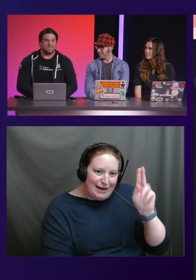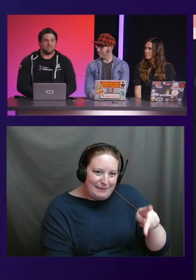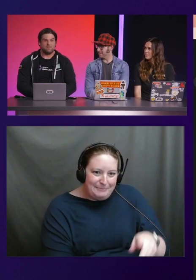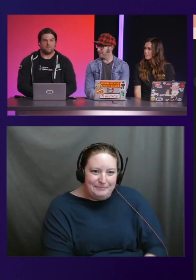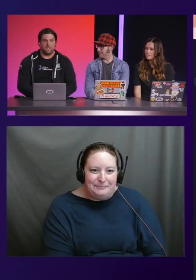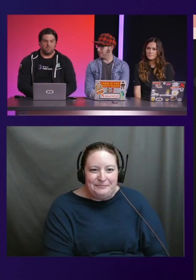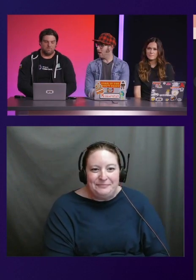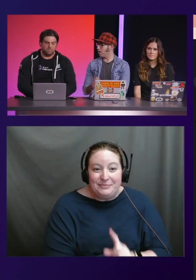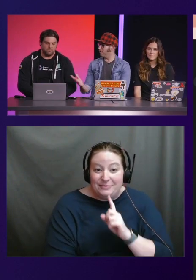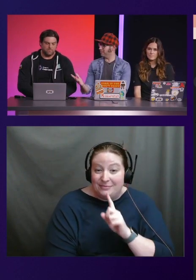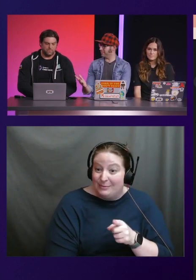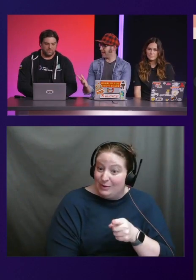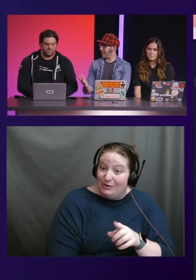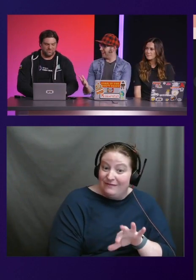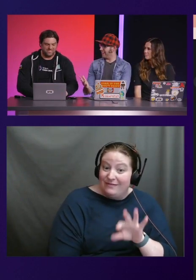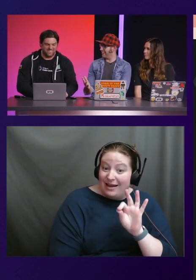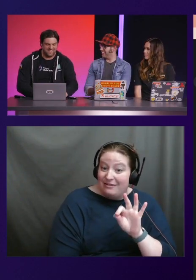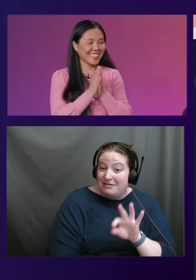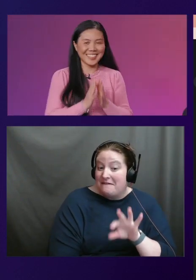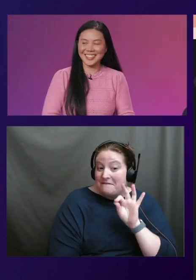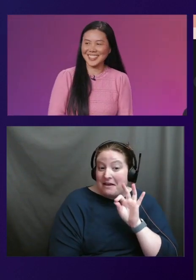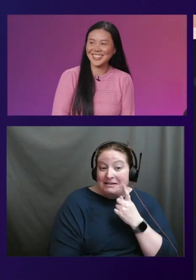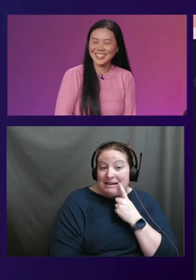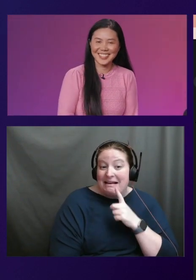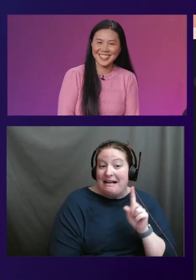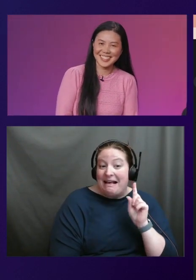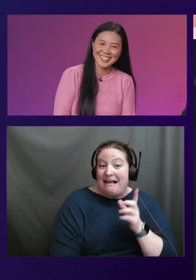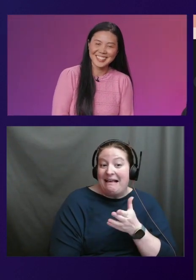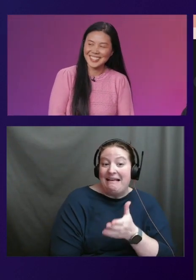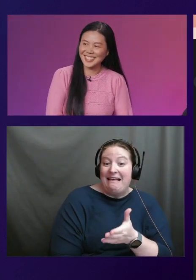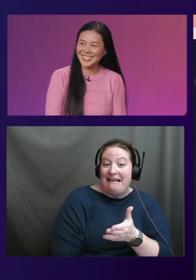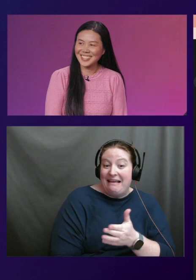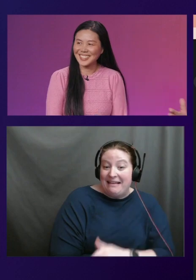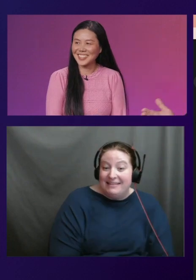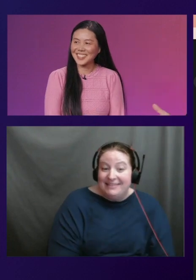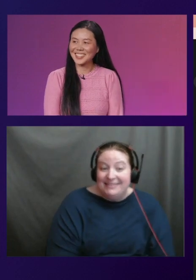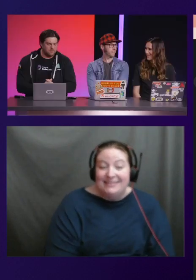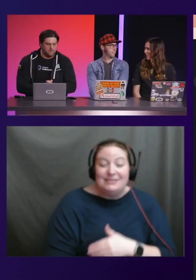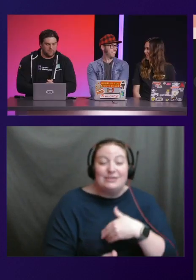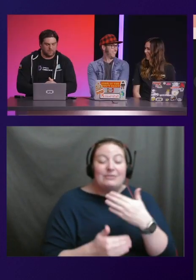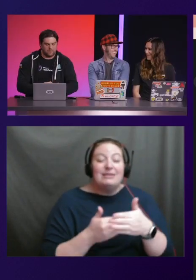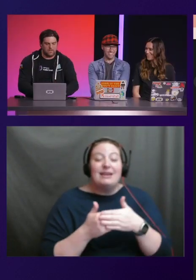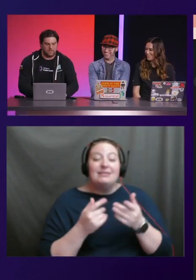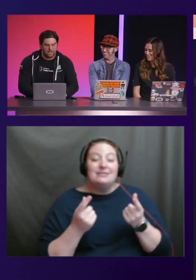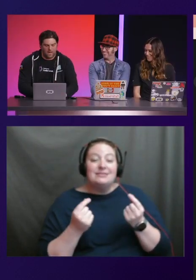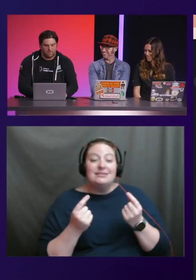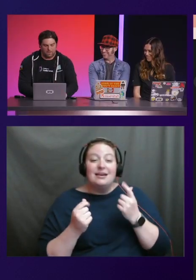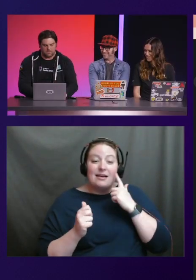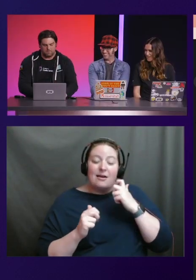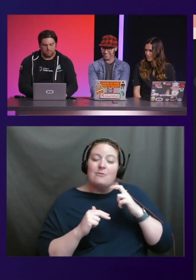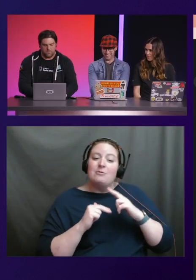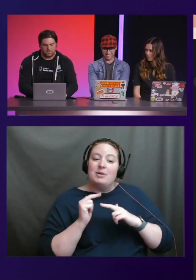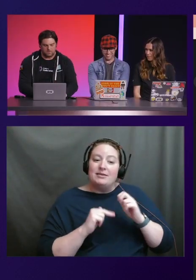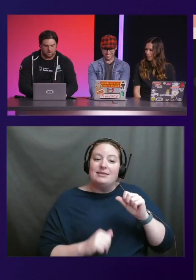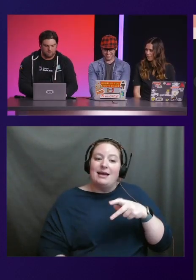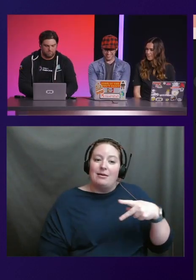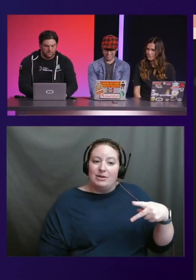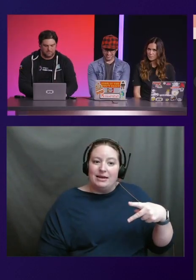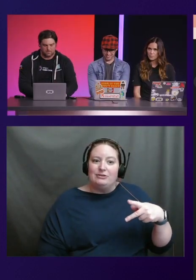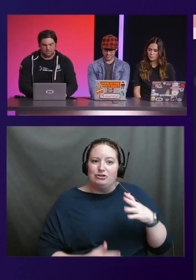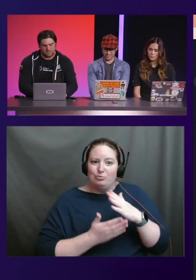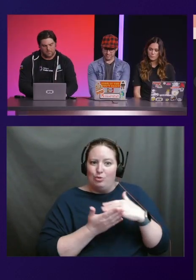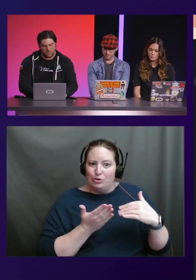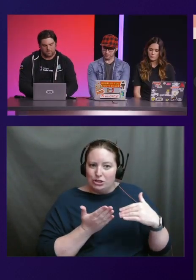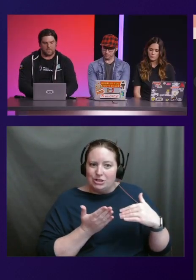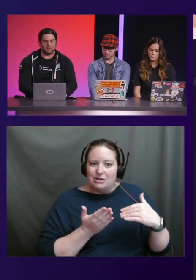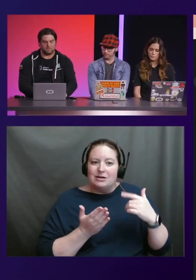found it. Yeah. Oh, look at that. So the next thing I'll do is I'll actually build the application portion. So because